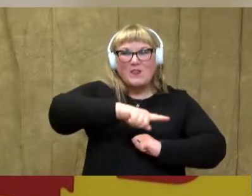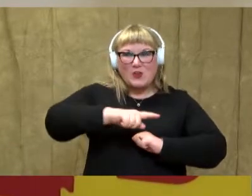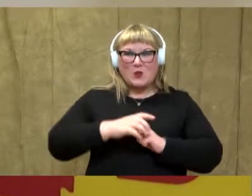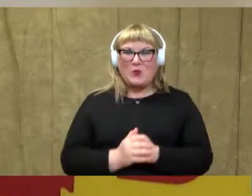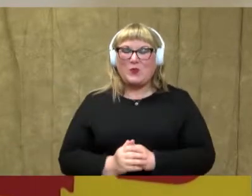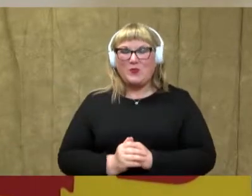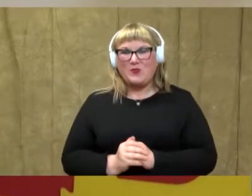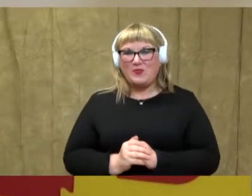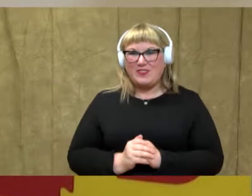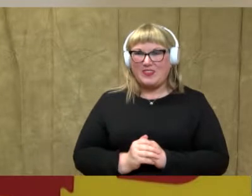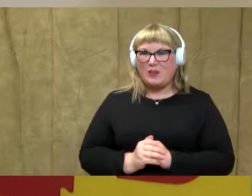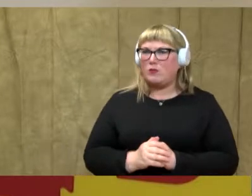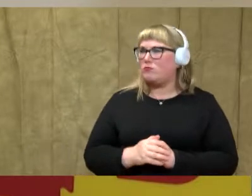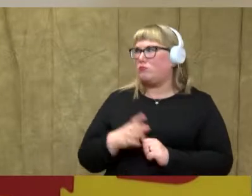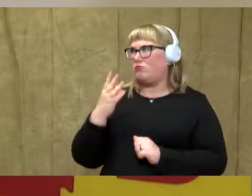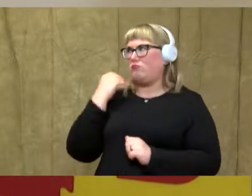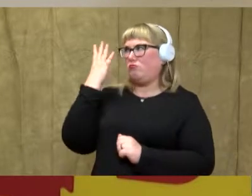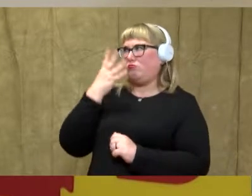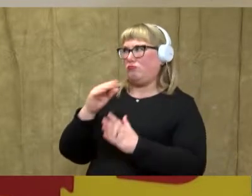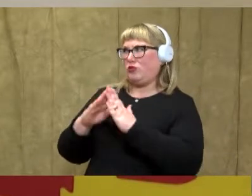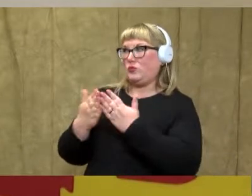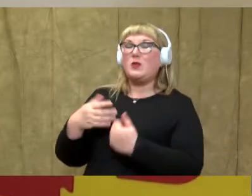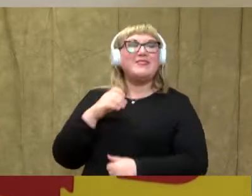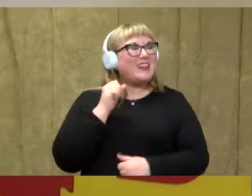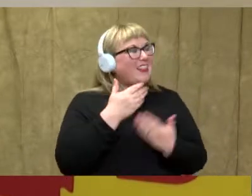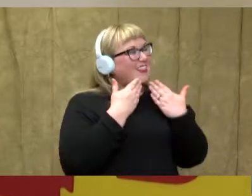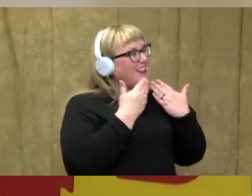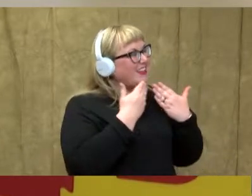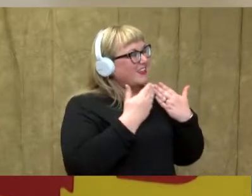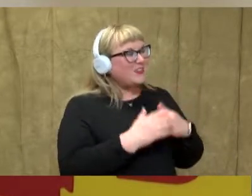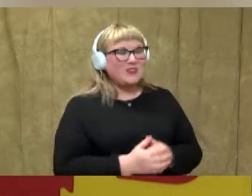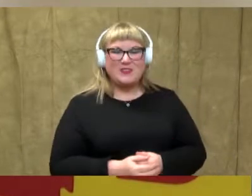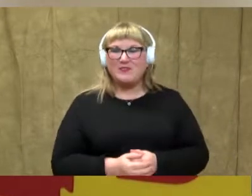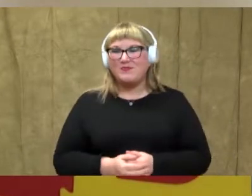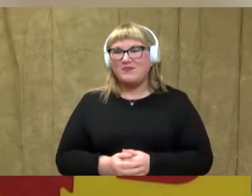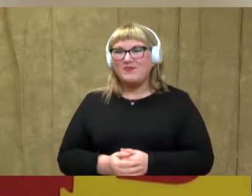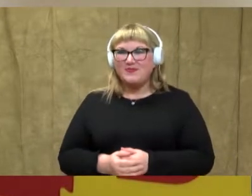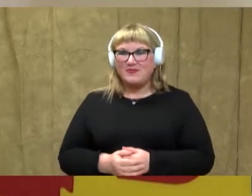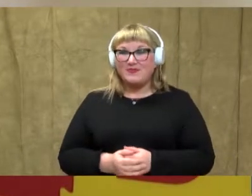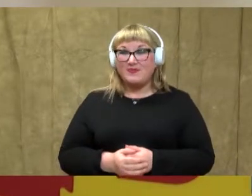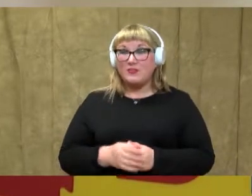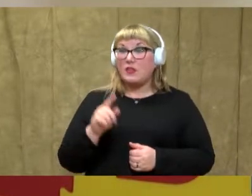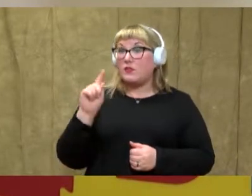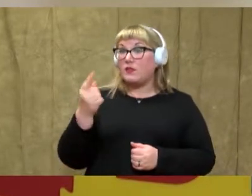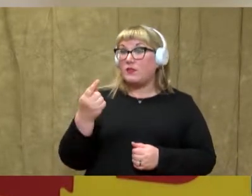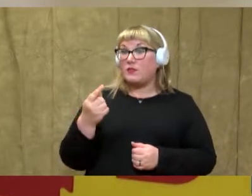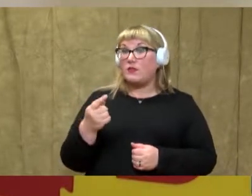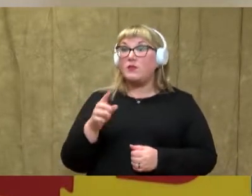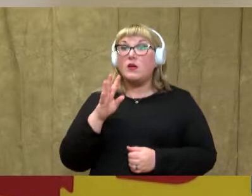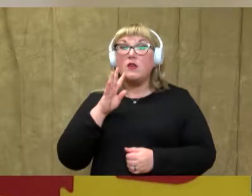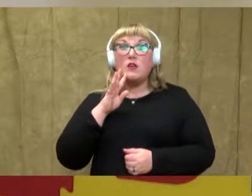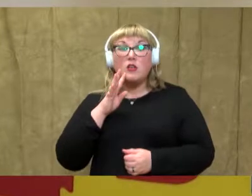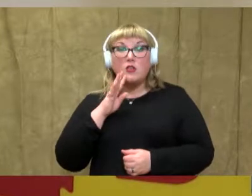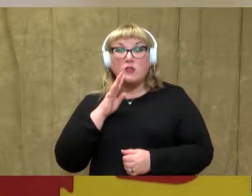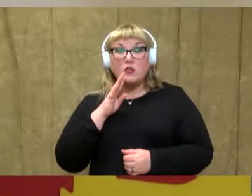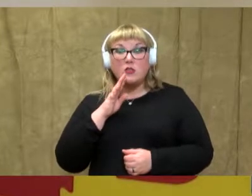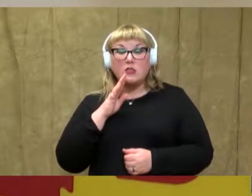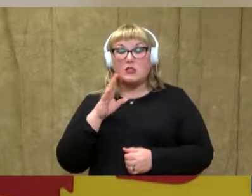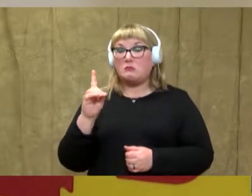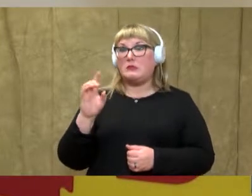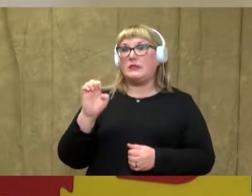home. It's a beautiful book. Thank you, Miss Morris. Okay, first of all, Miss Morris, I want to talk about the demographics of the